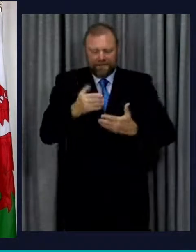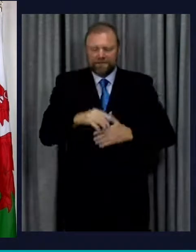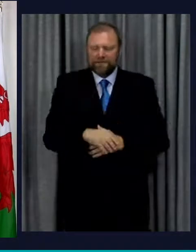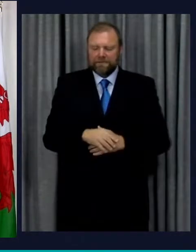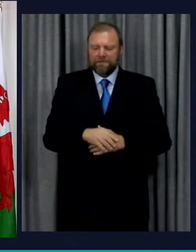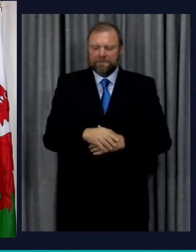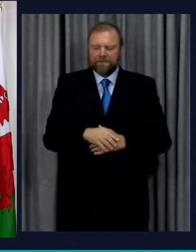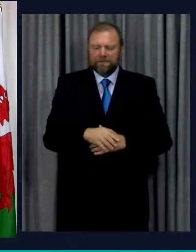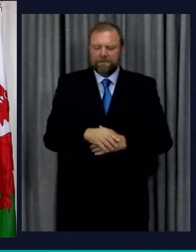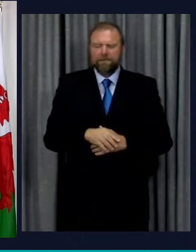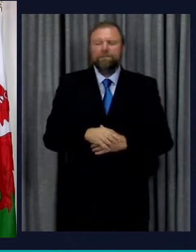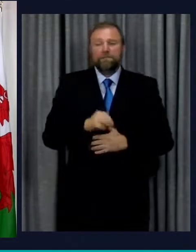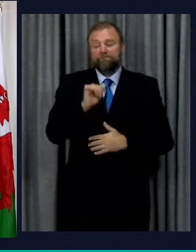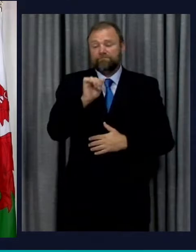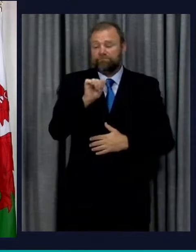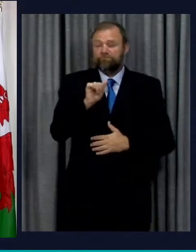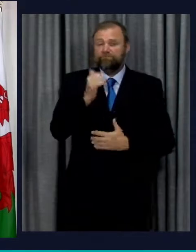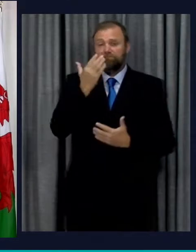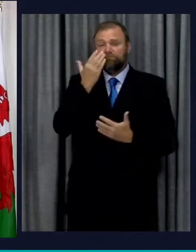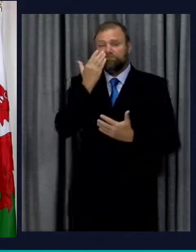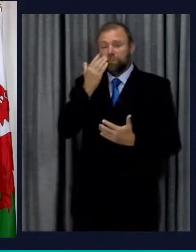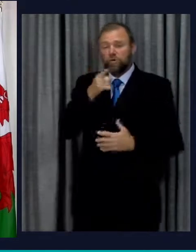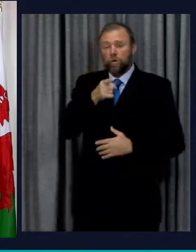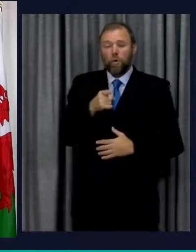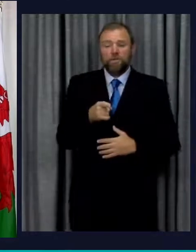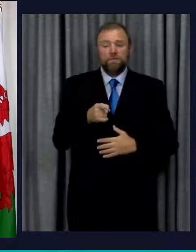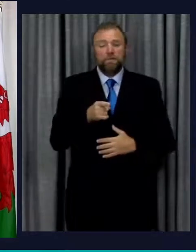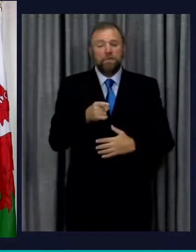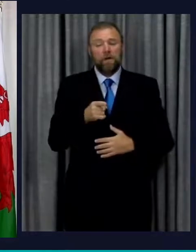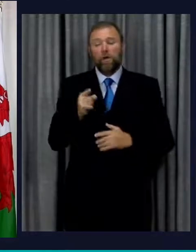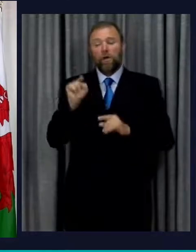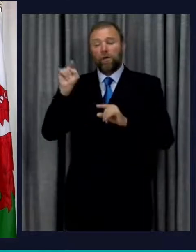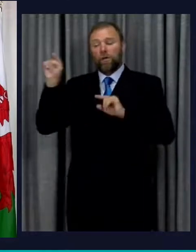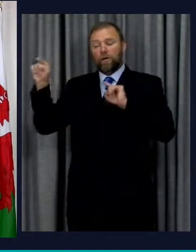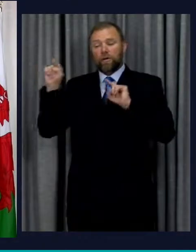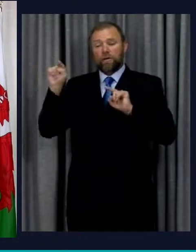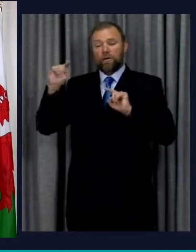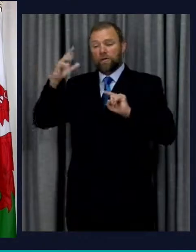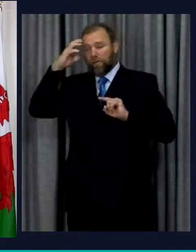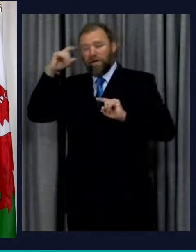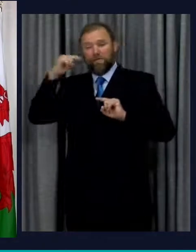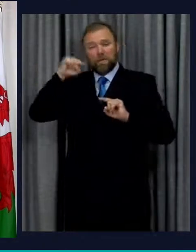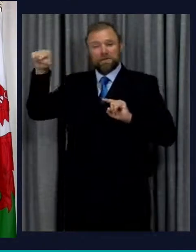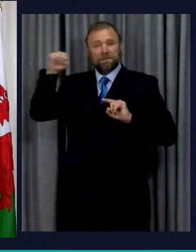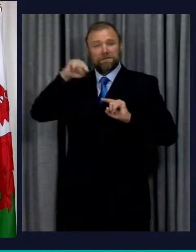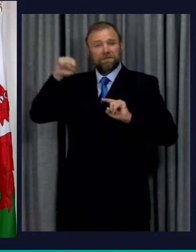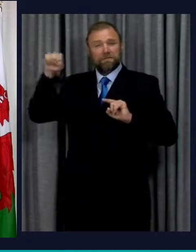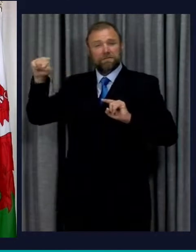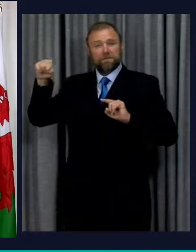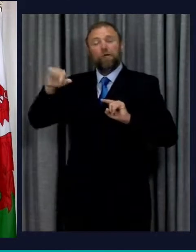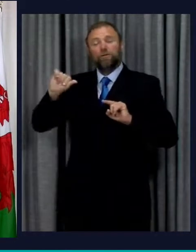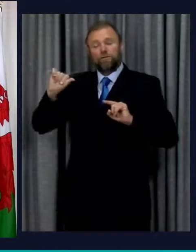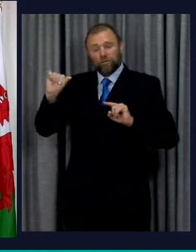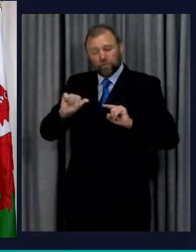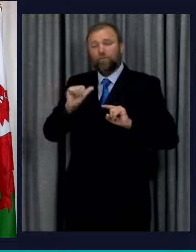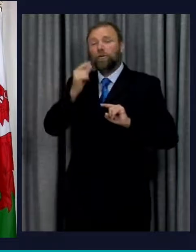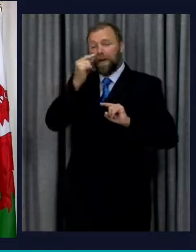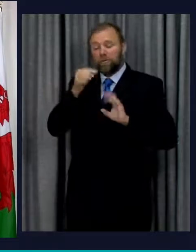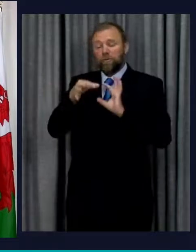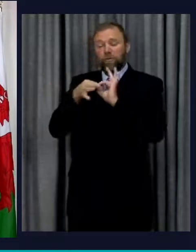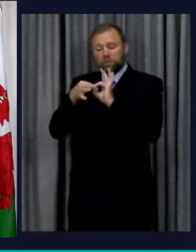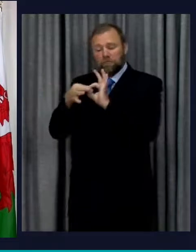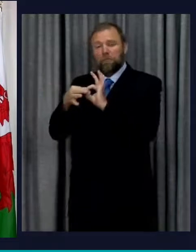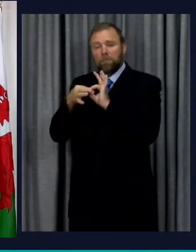there are still challenges in areas where the two governments could and should be able to work more closely together. And it's a consistent call